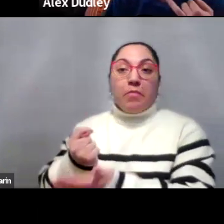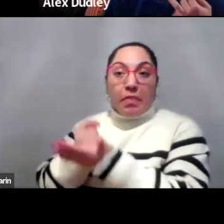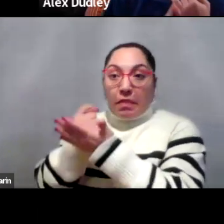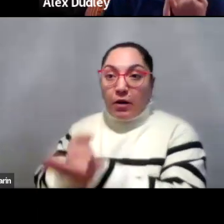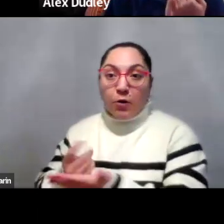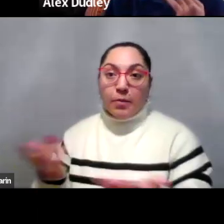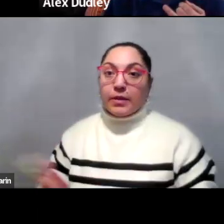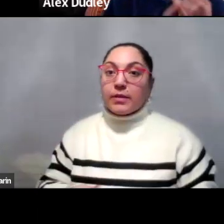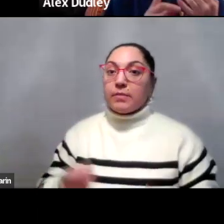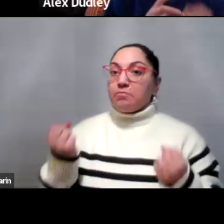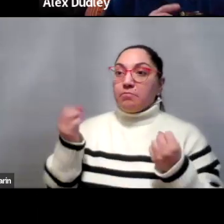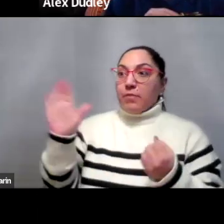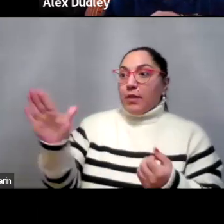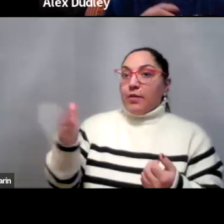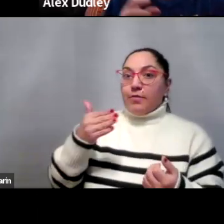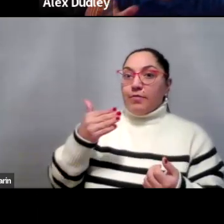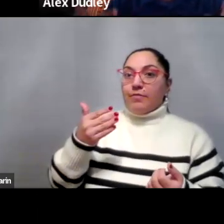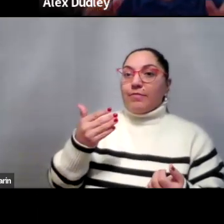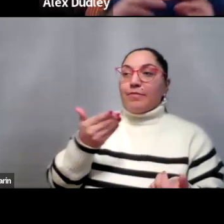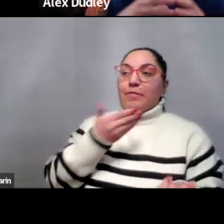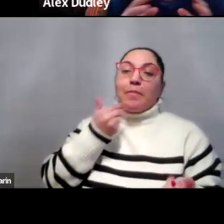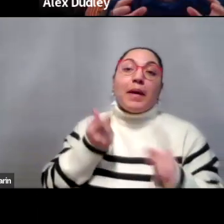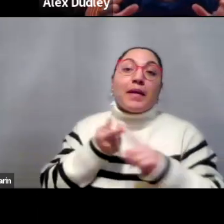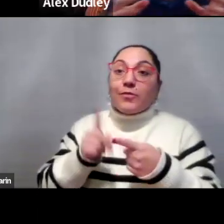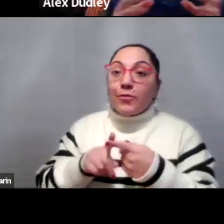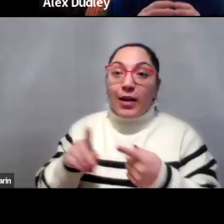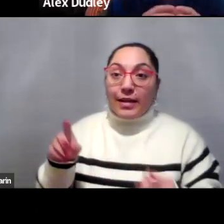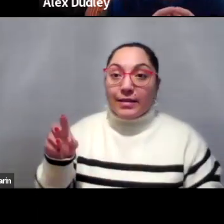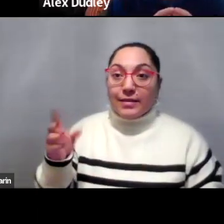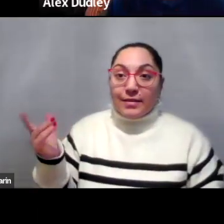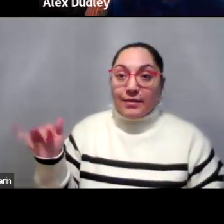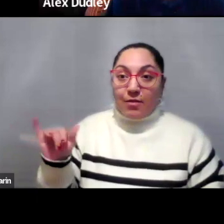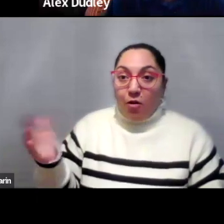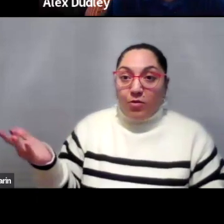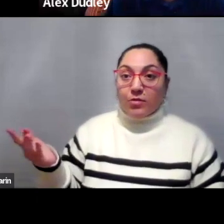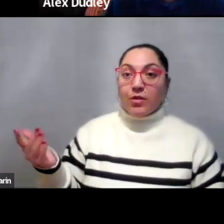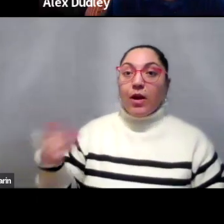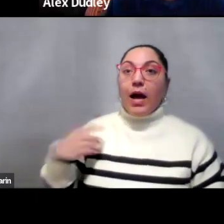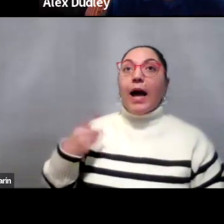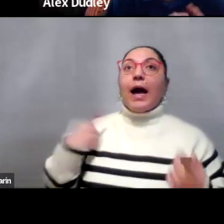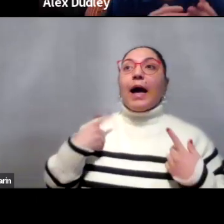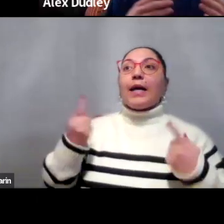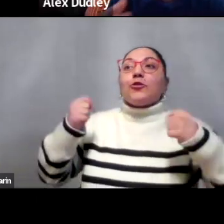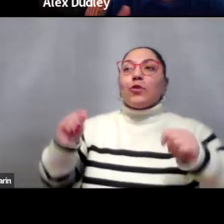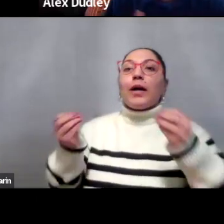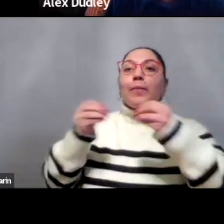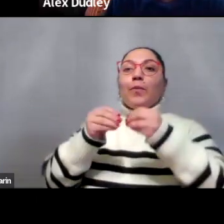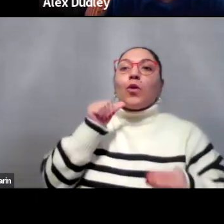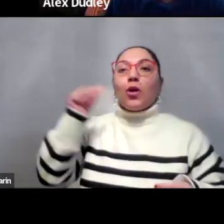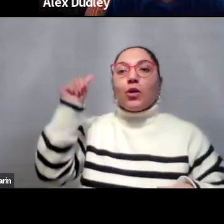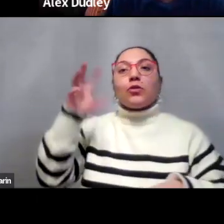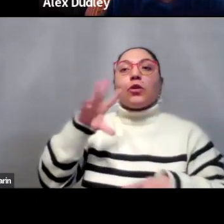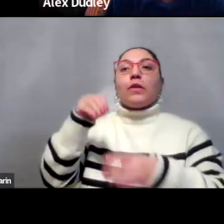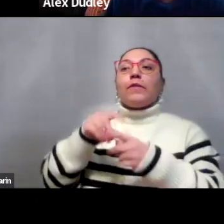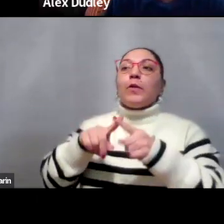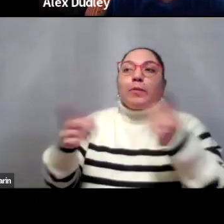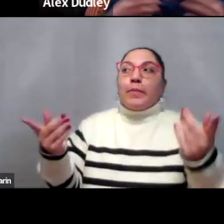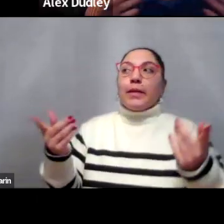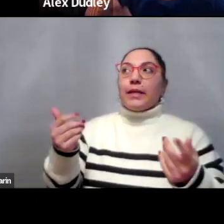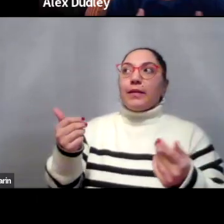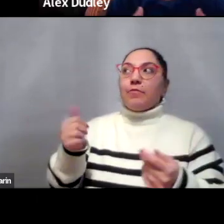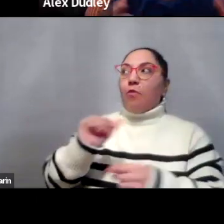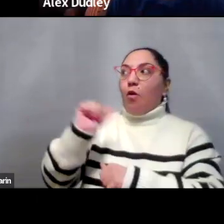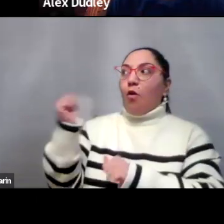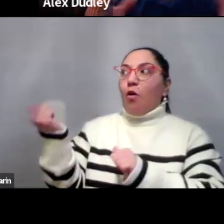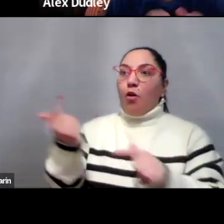we don't use many best friends because I try to get a little bit more adult involvement than that. But all of that is